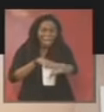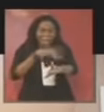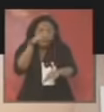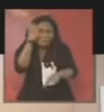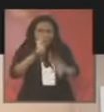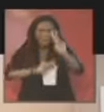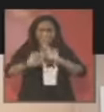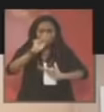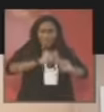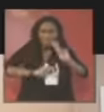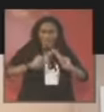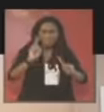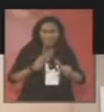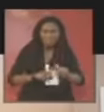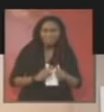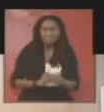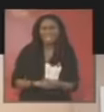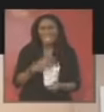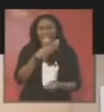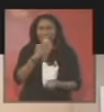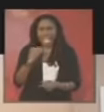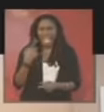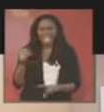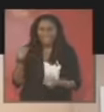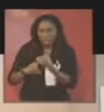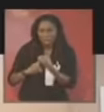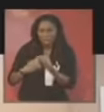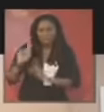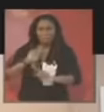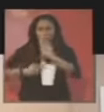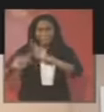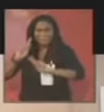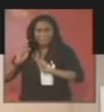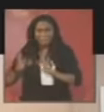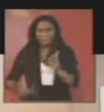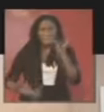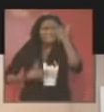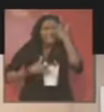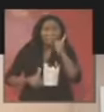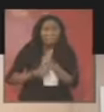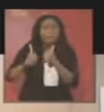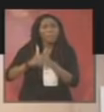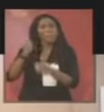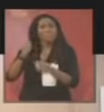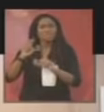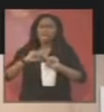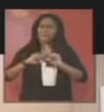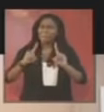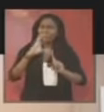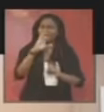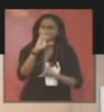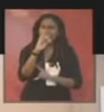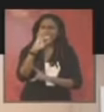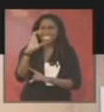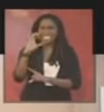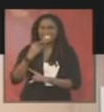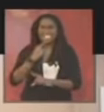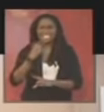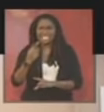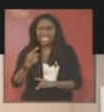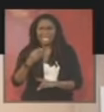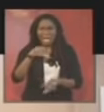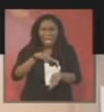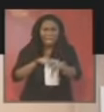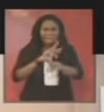as Africans and Latinos. But according to the CDC, Blacks accounted for only 9.8% of the clinical